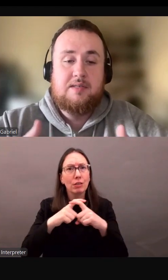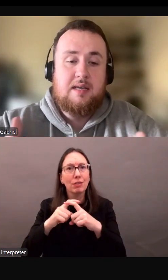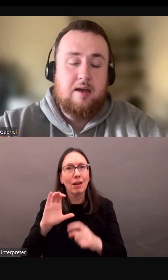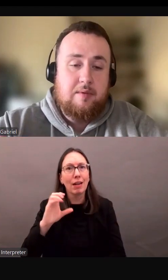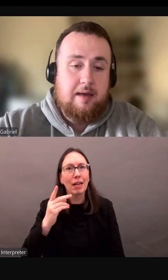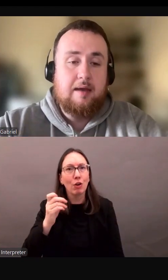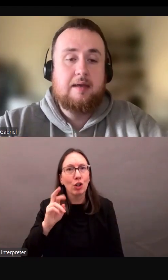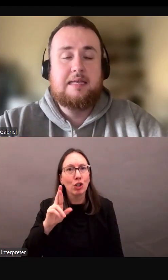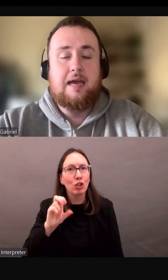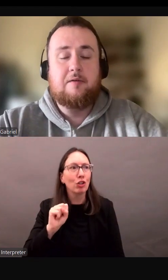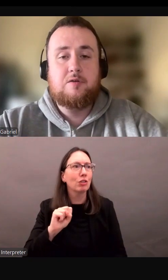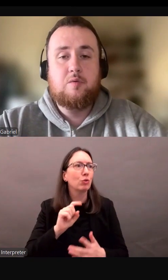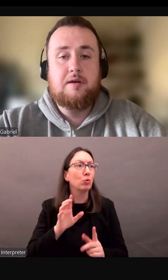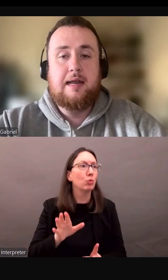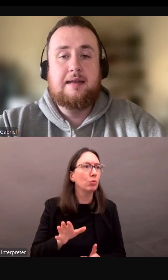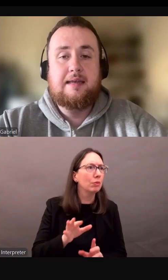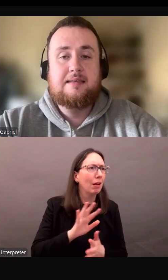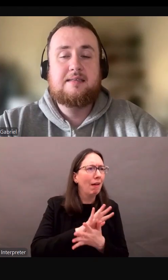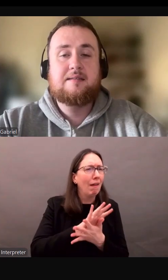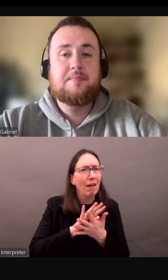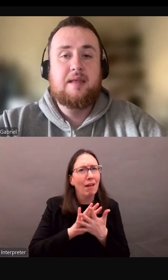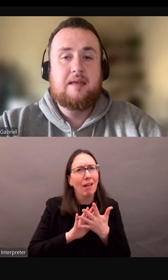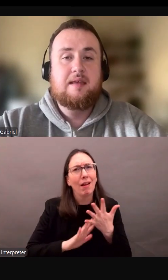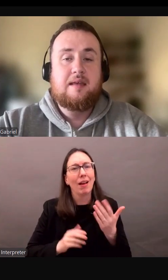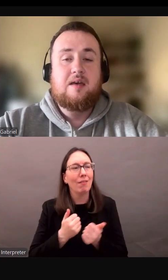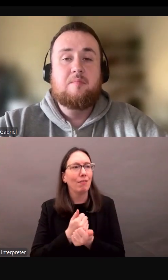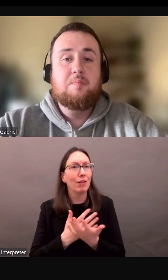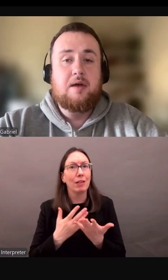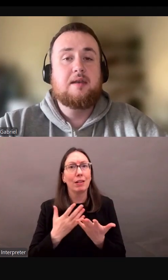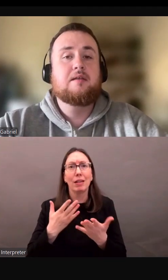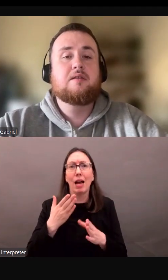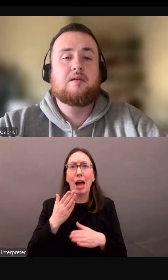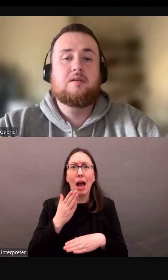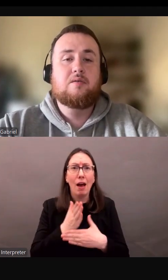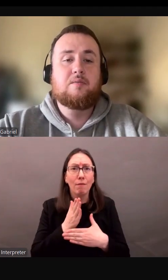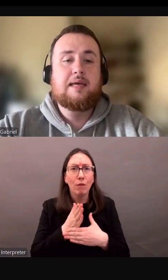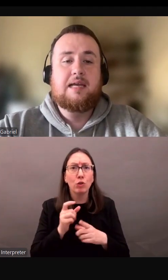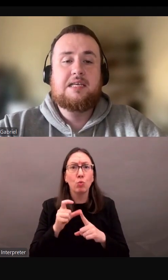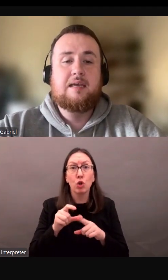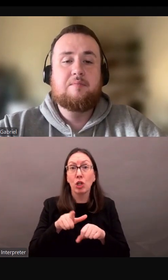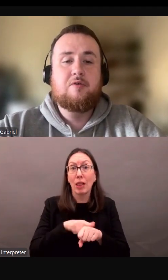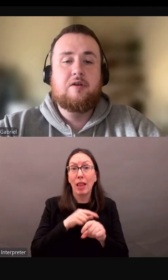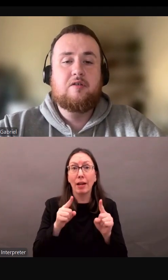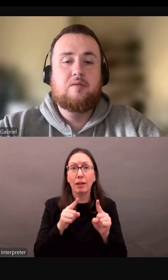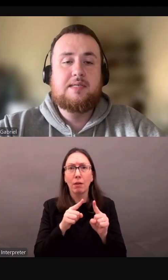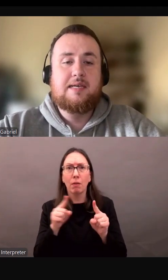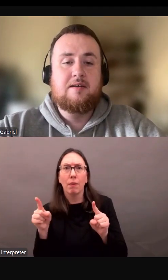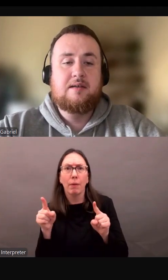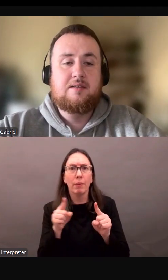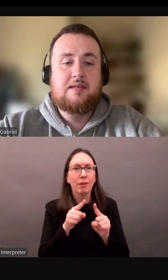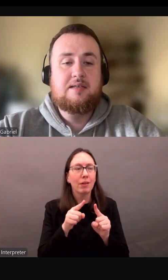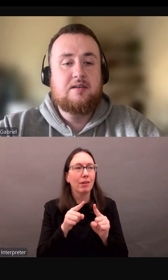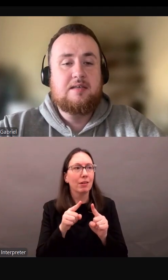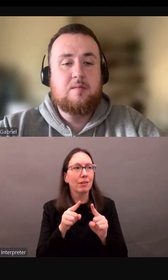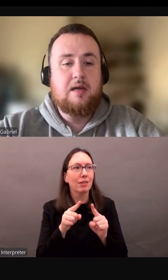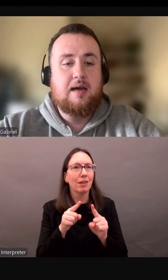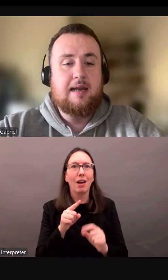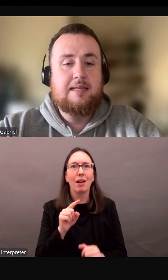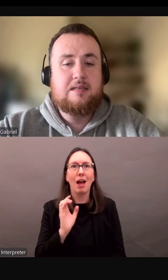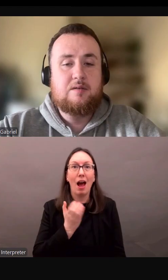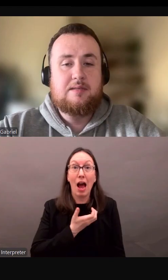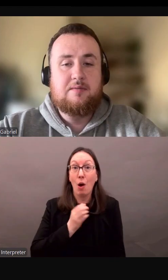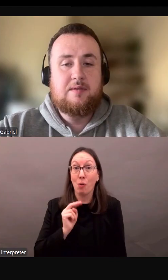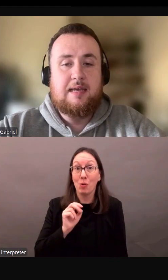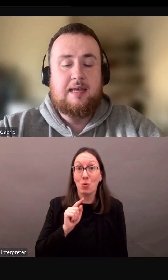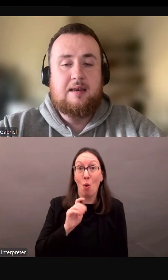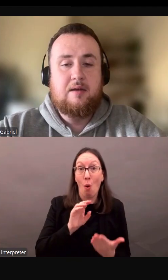paragraphs, the average word length is. But we can actually import our notes here. So these are some of the highlights and